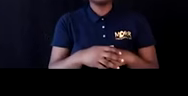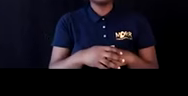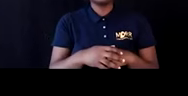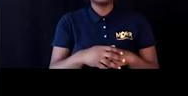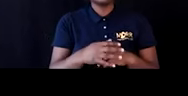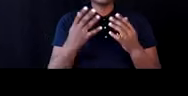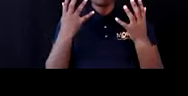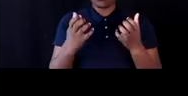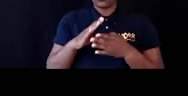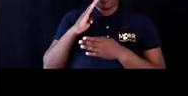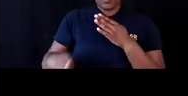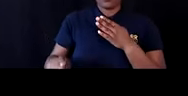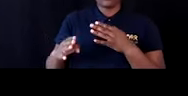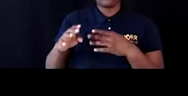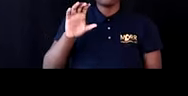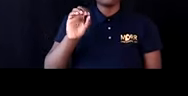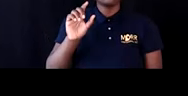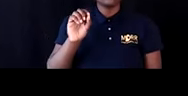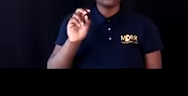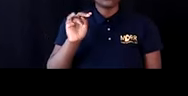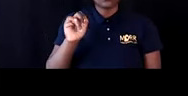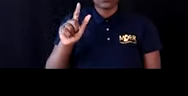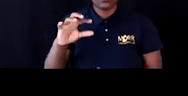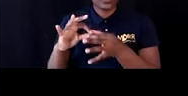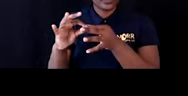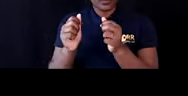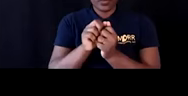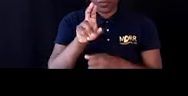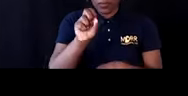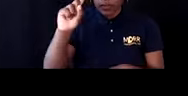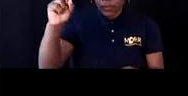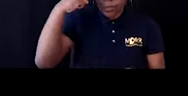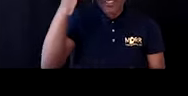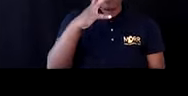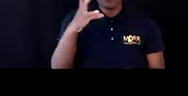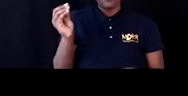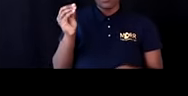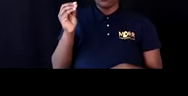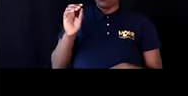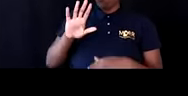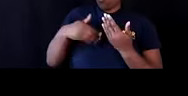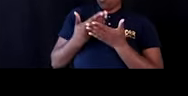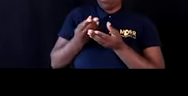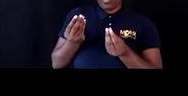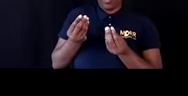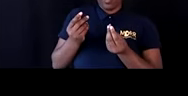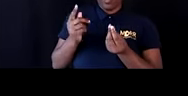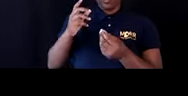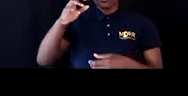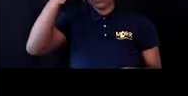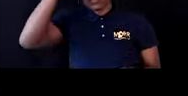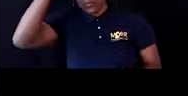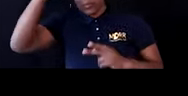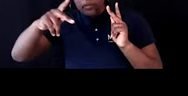end the colonial relationship with the United States government, and to return the land to its caregivers,